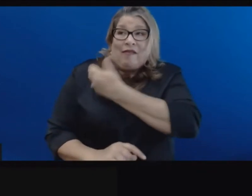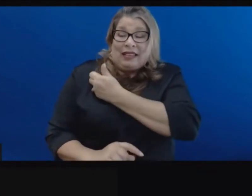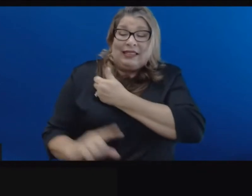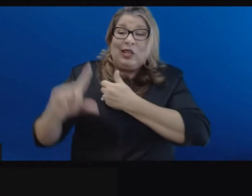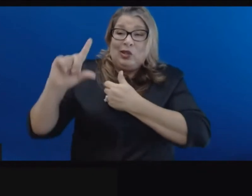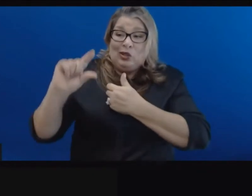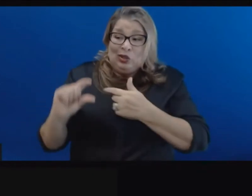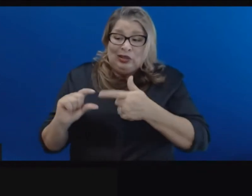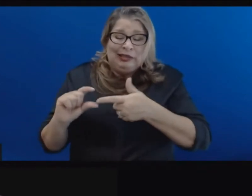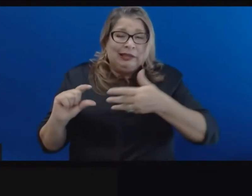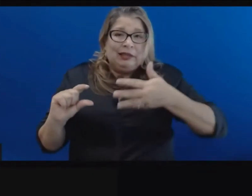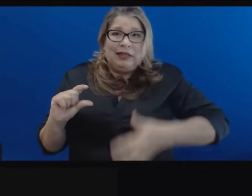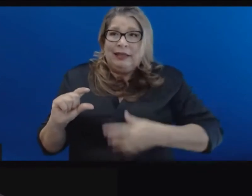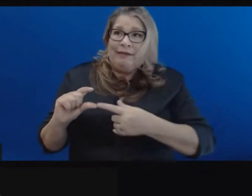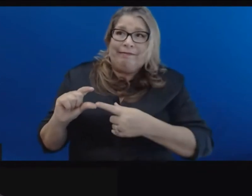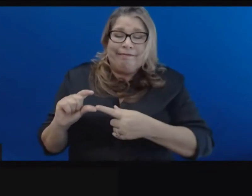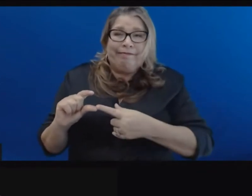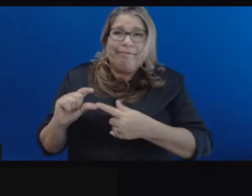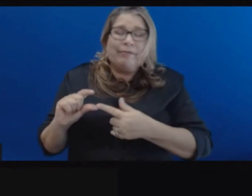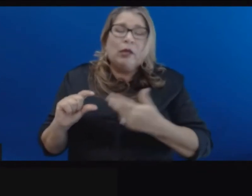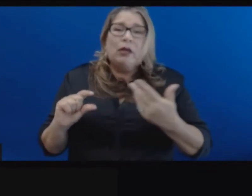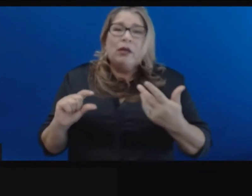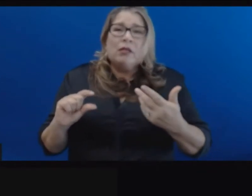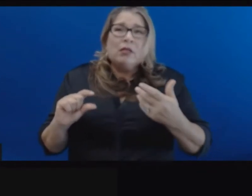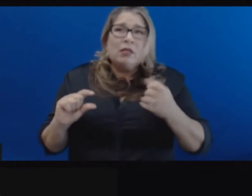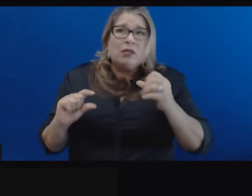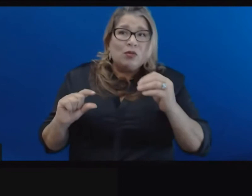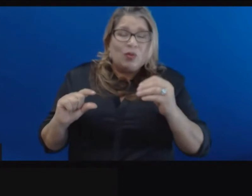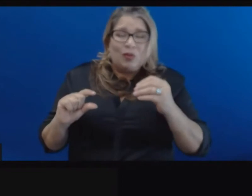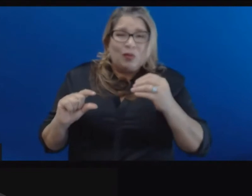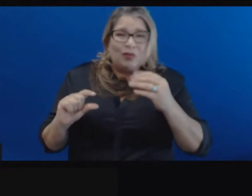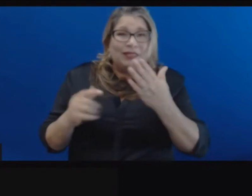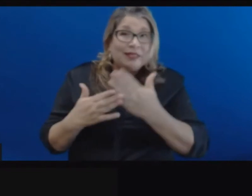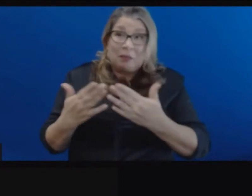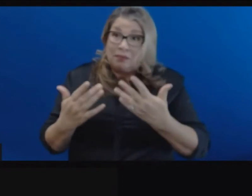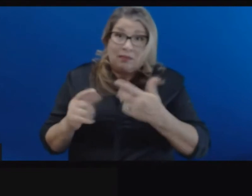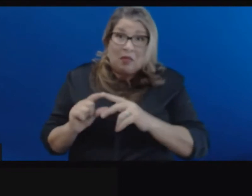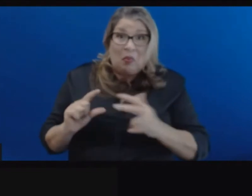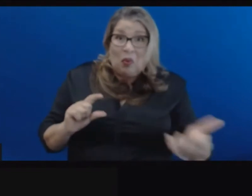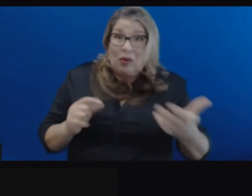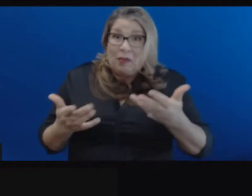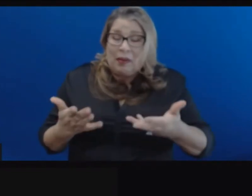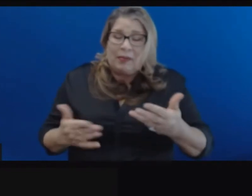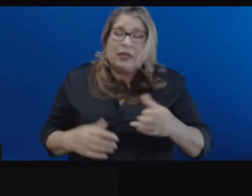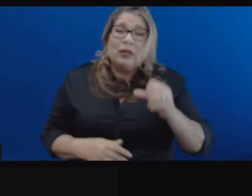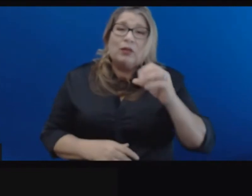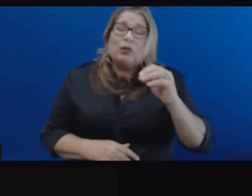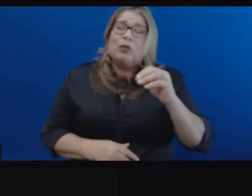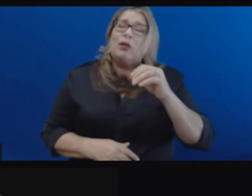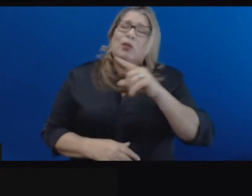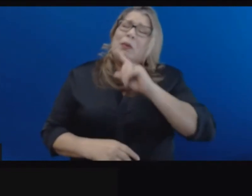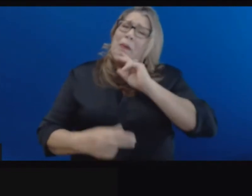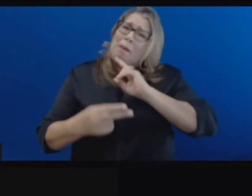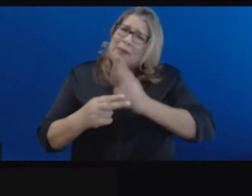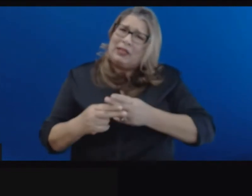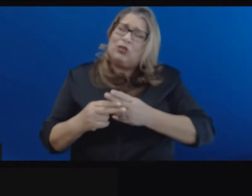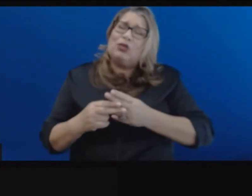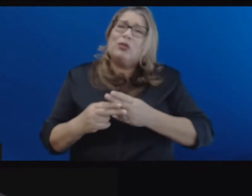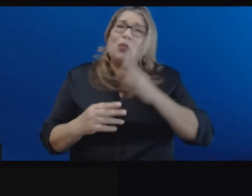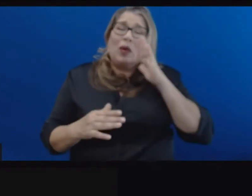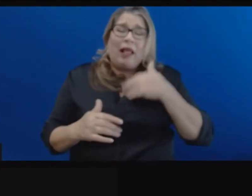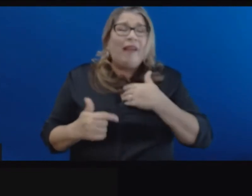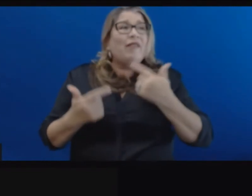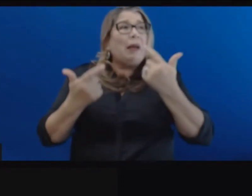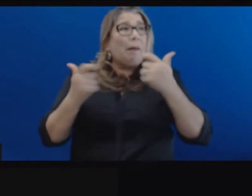help, solve this problem? And do we anticipate that having those mass vaccination sites will really speed up